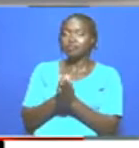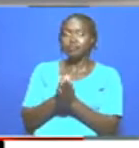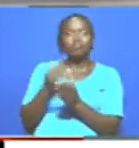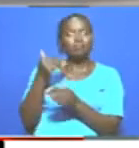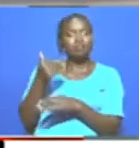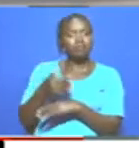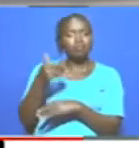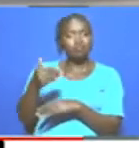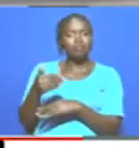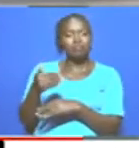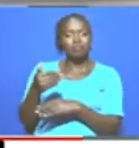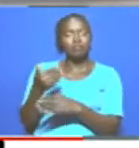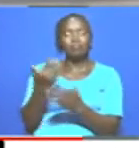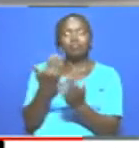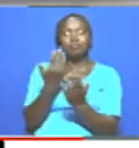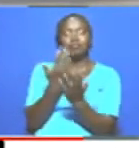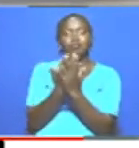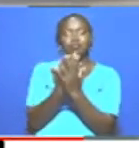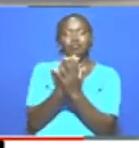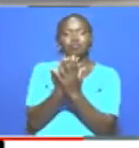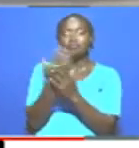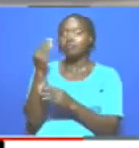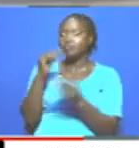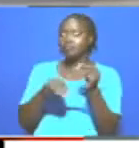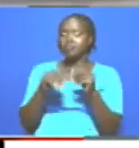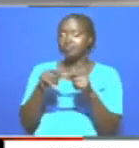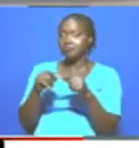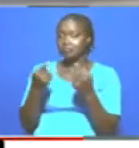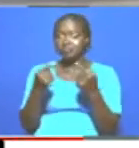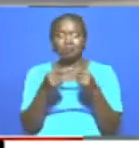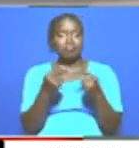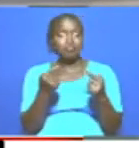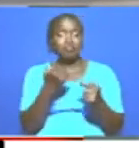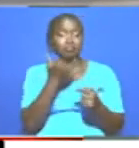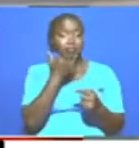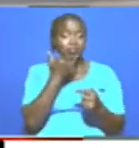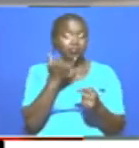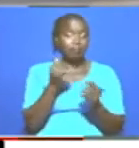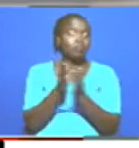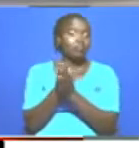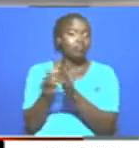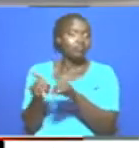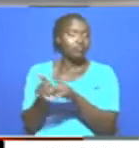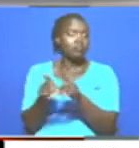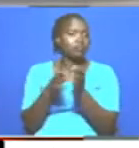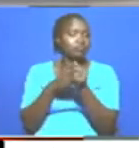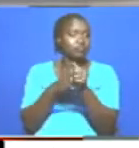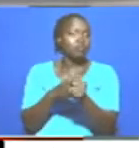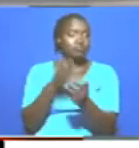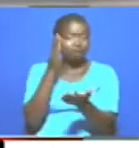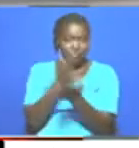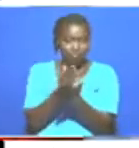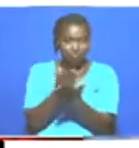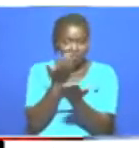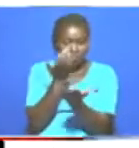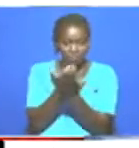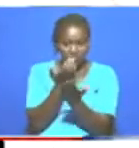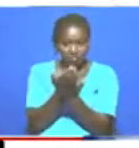the prosecution of election-related offences, Haji said they will be guided by facts and evidence.